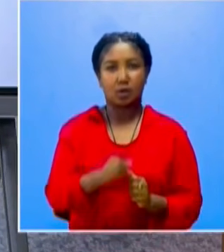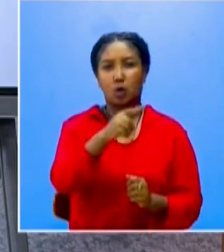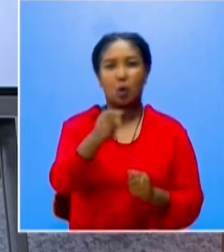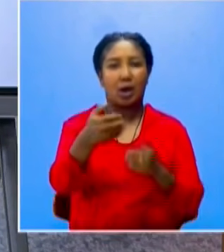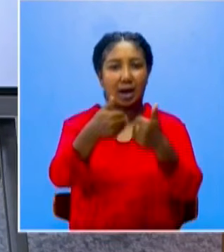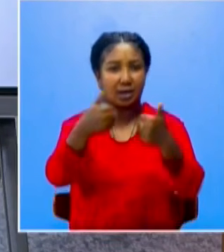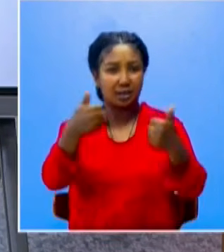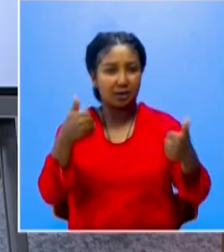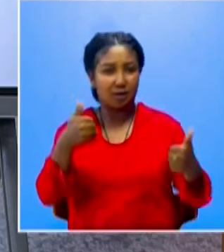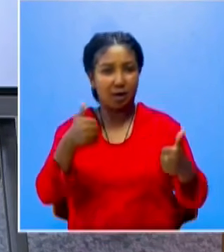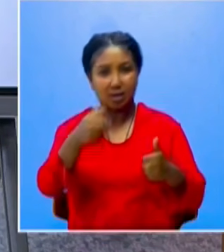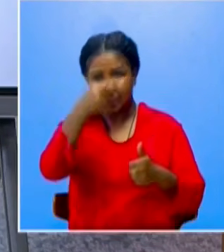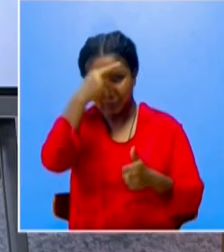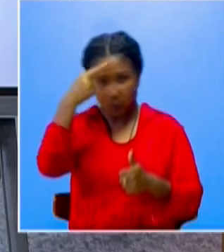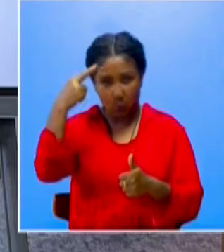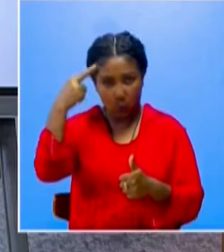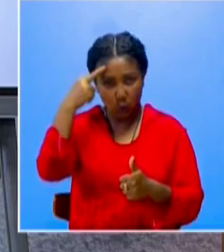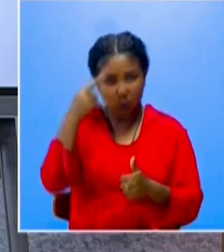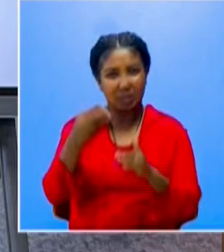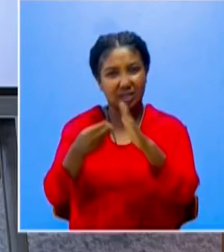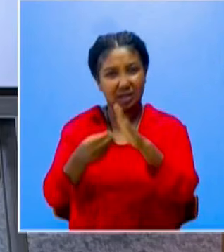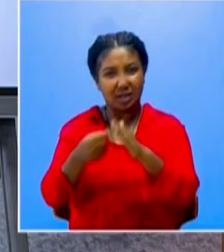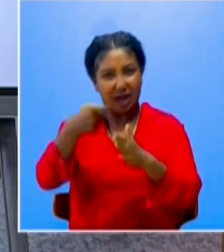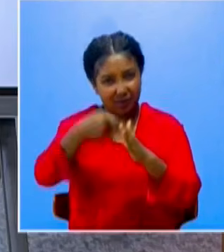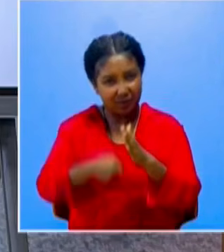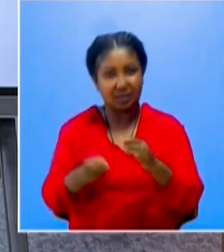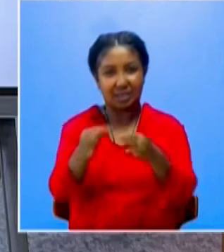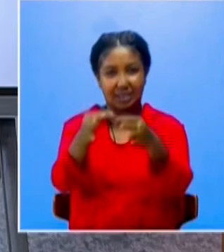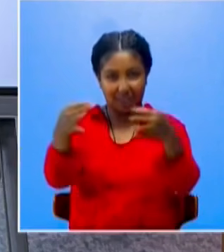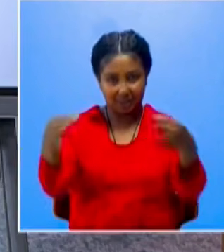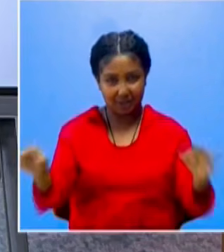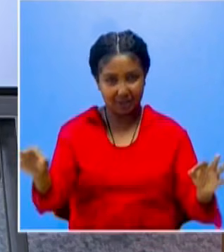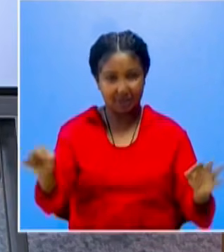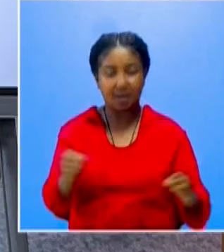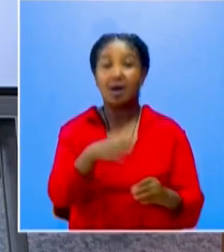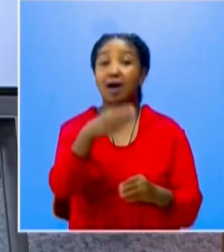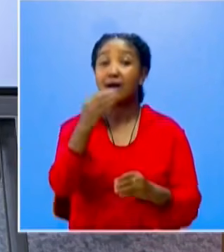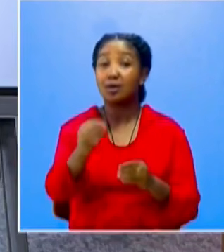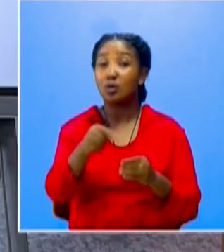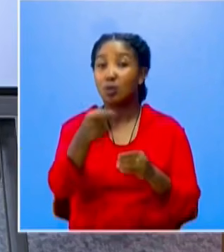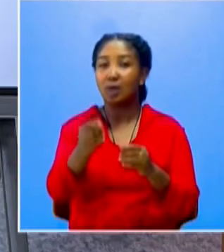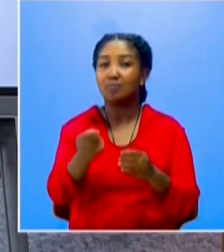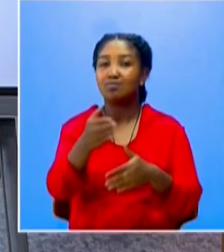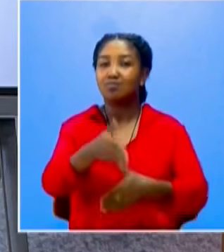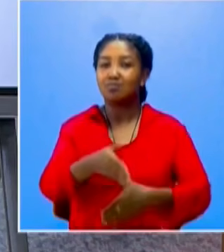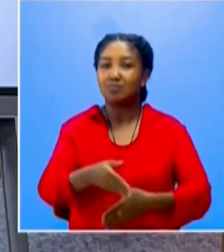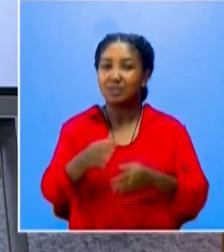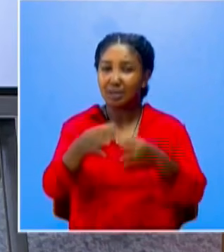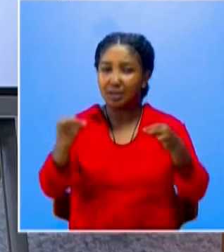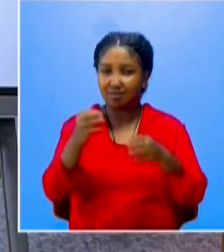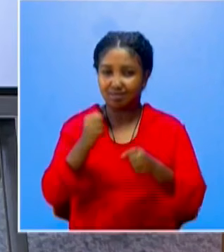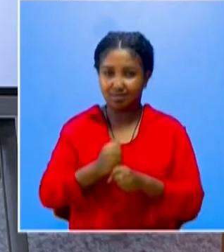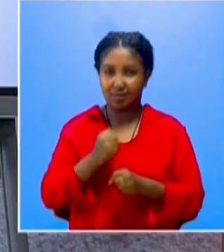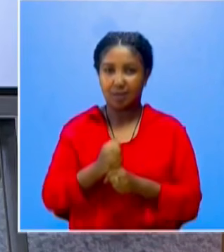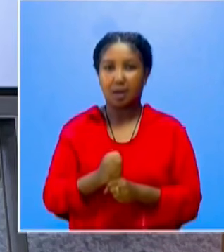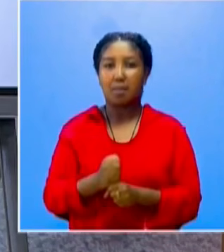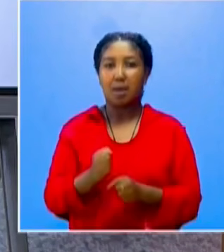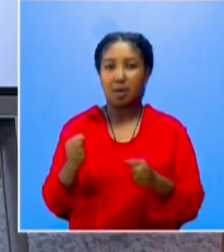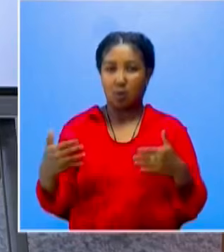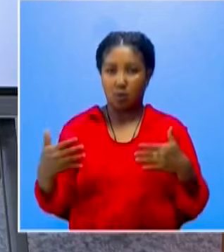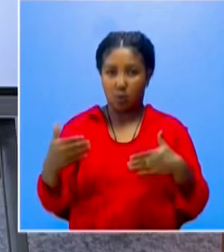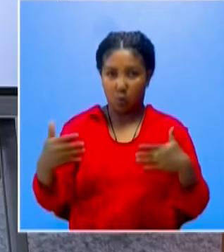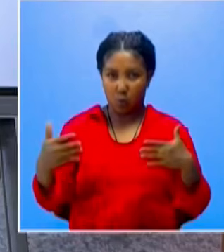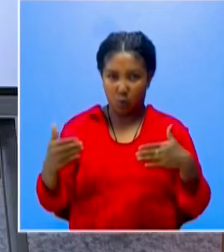can identify the cause or the effect in a given sentence, and you can construct a sentence by